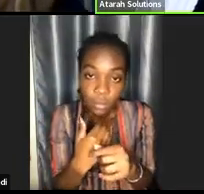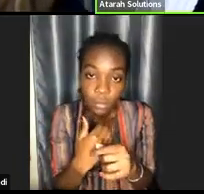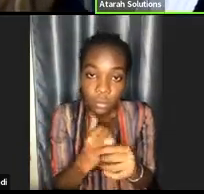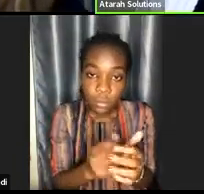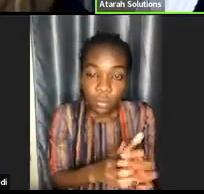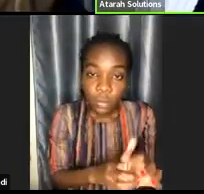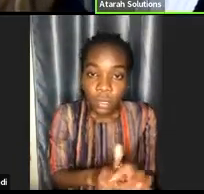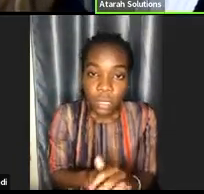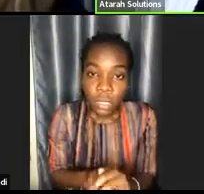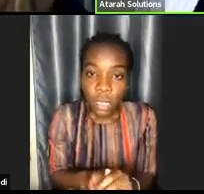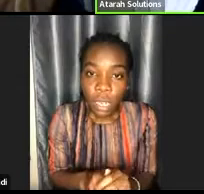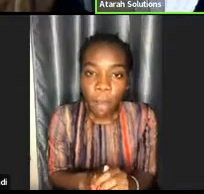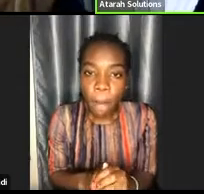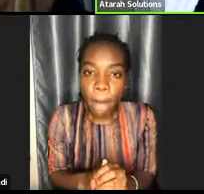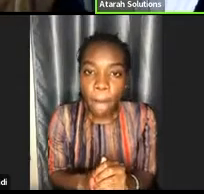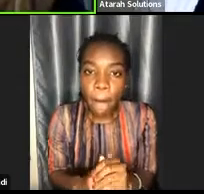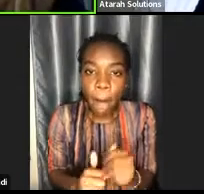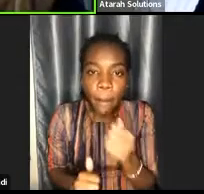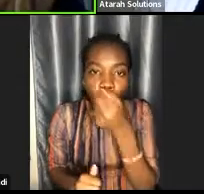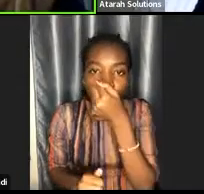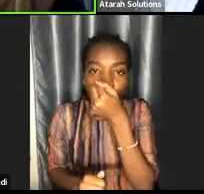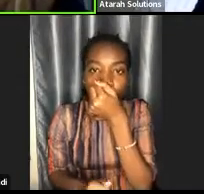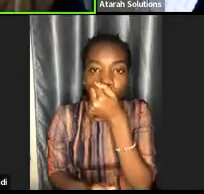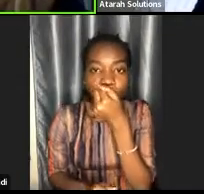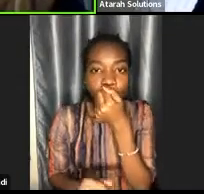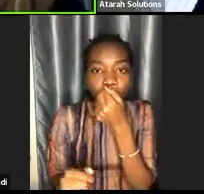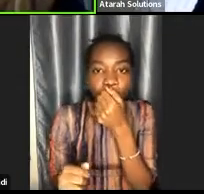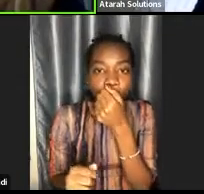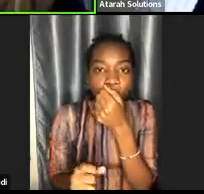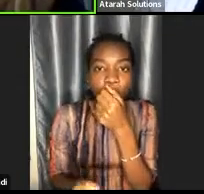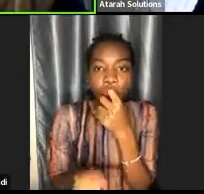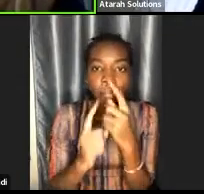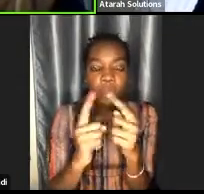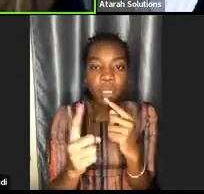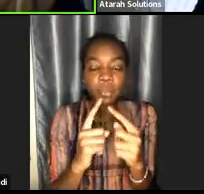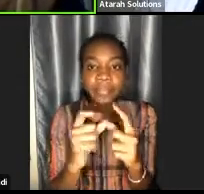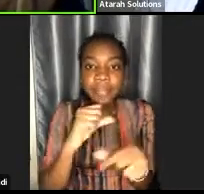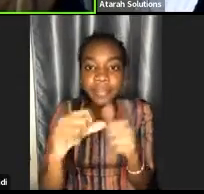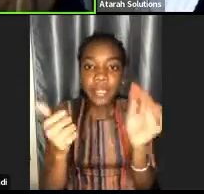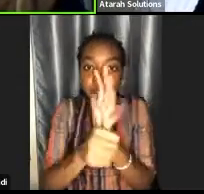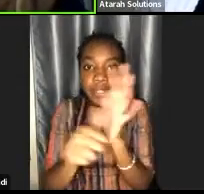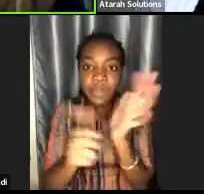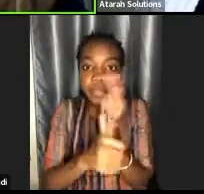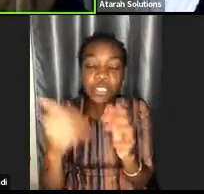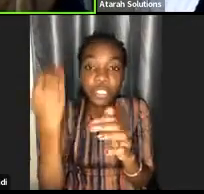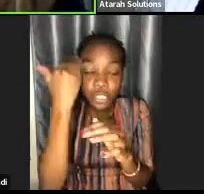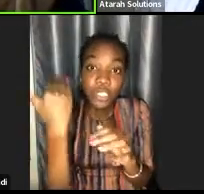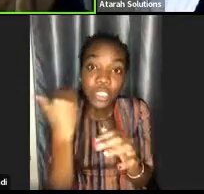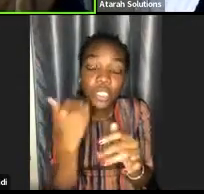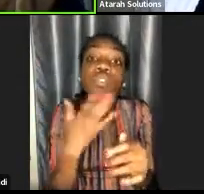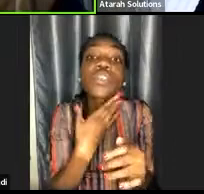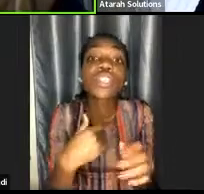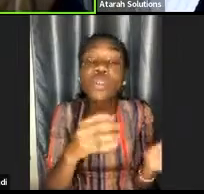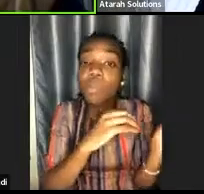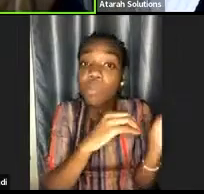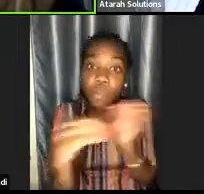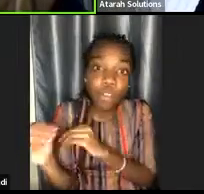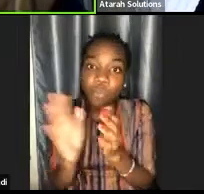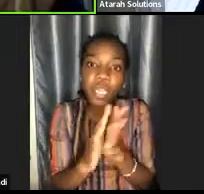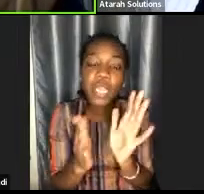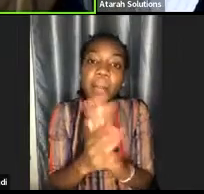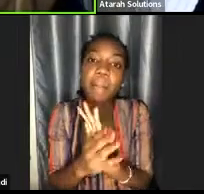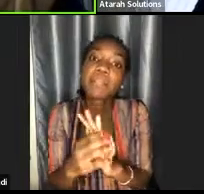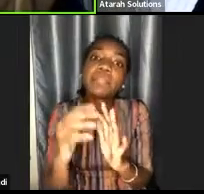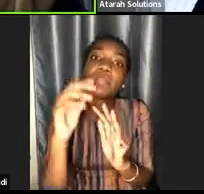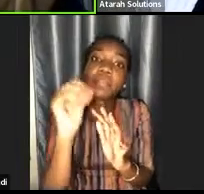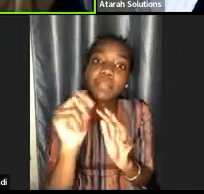She's talking about arbitration. Or arbitration. If a matter is in court and now you want to move it to arbitration, if